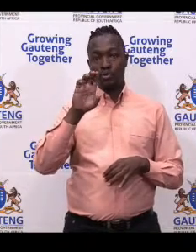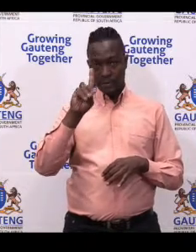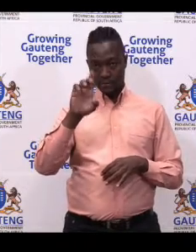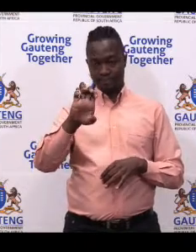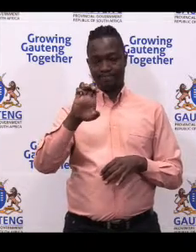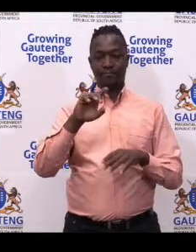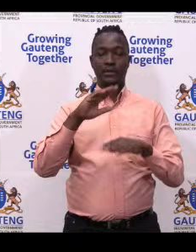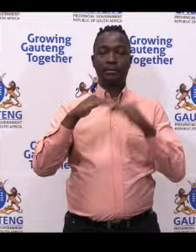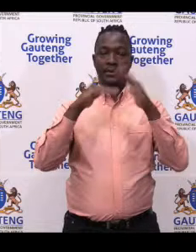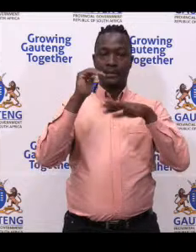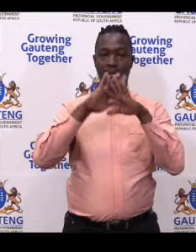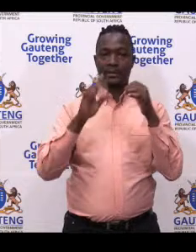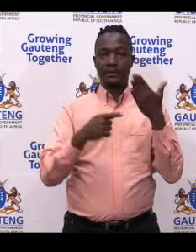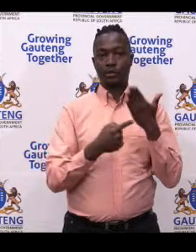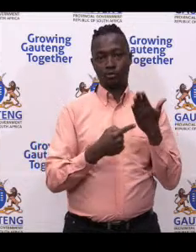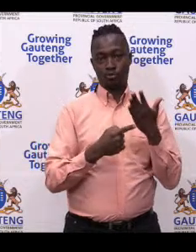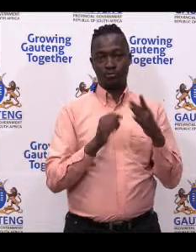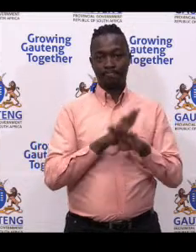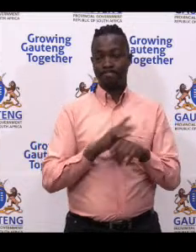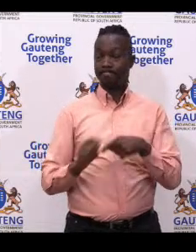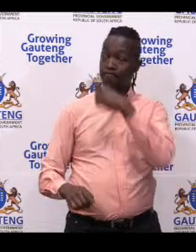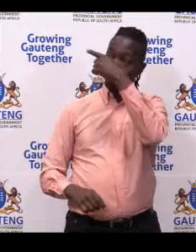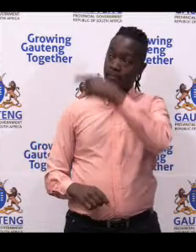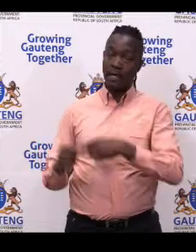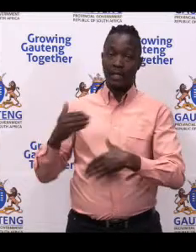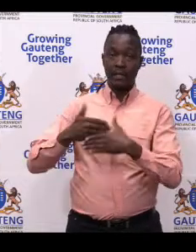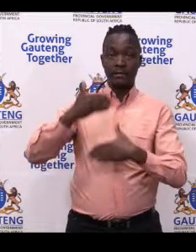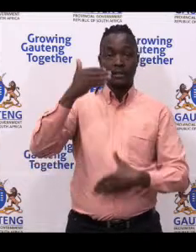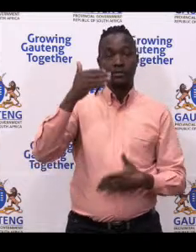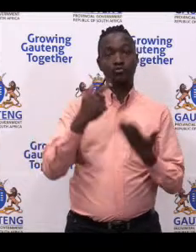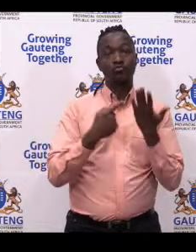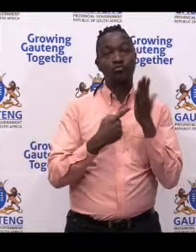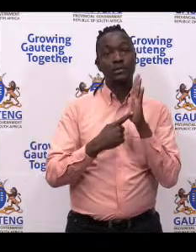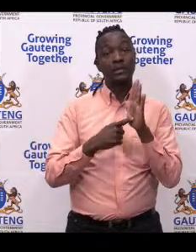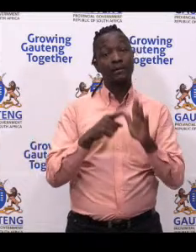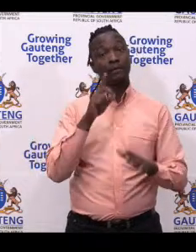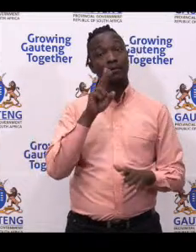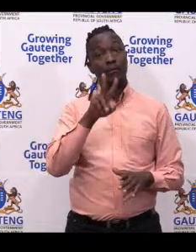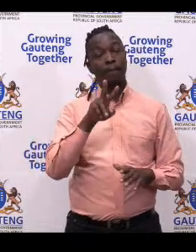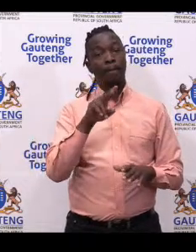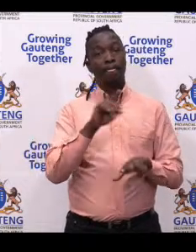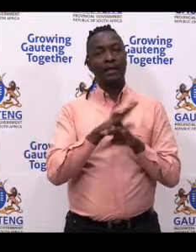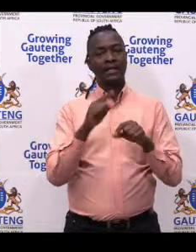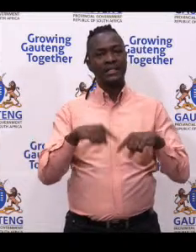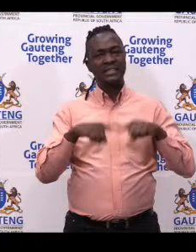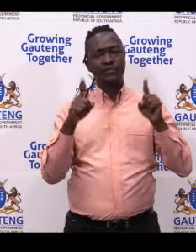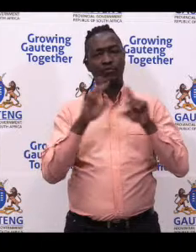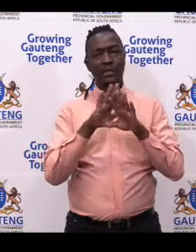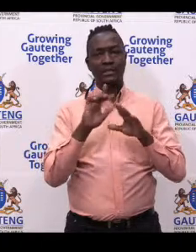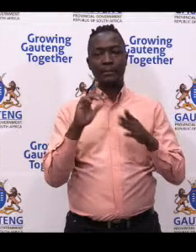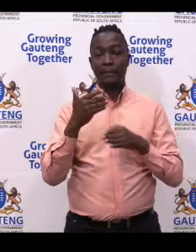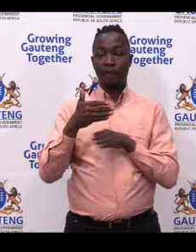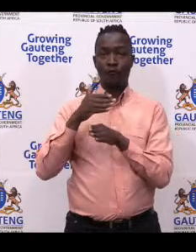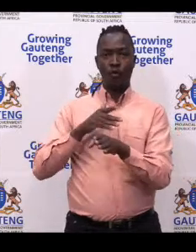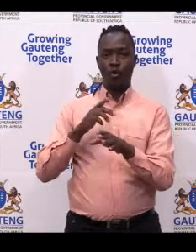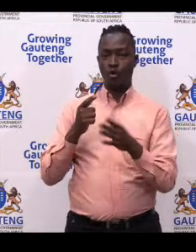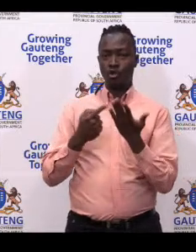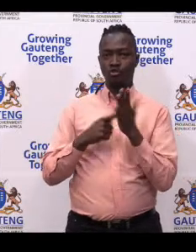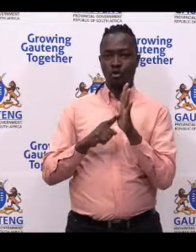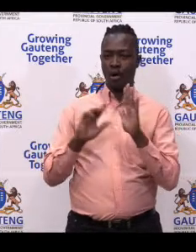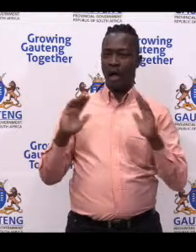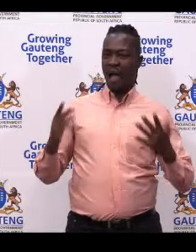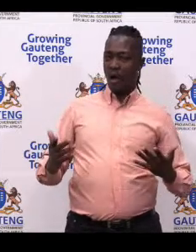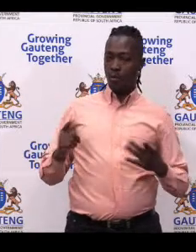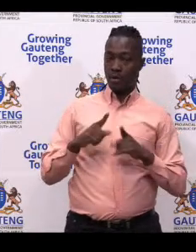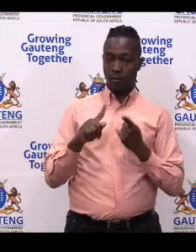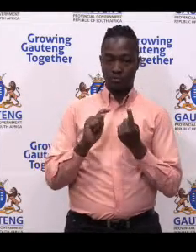going forward. This slide, you will see how different it looks from what it was before, but it's just an